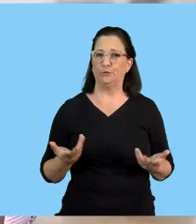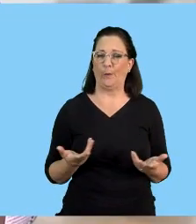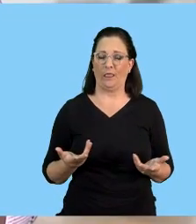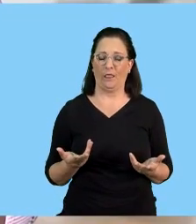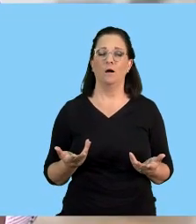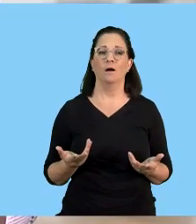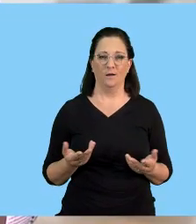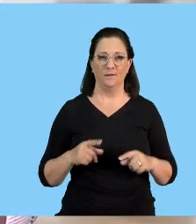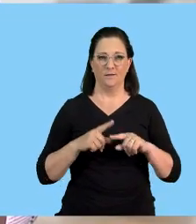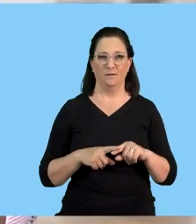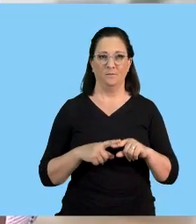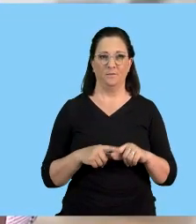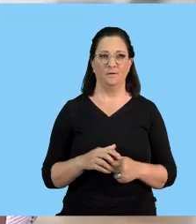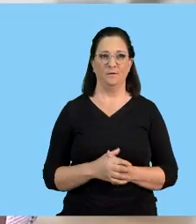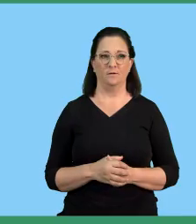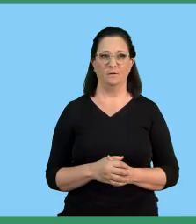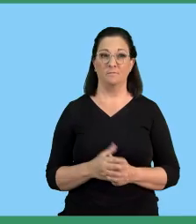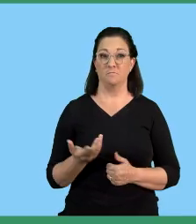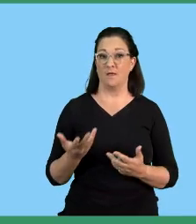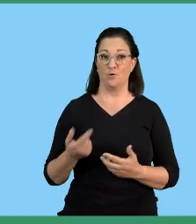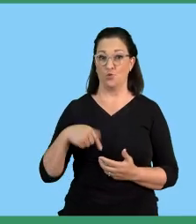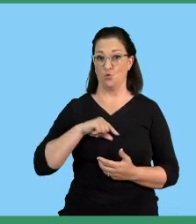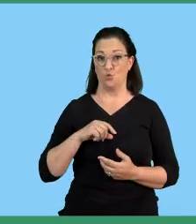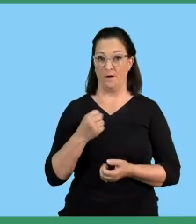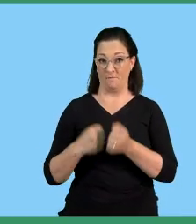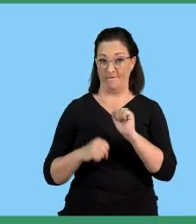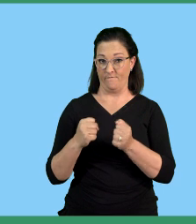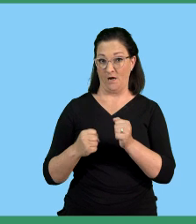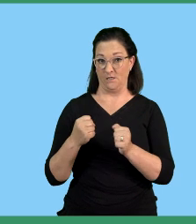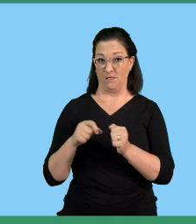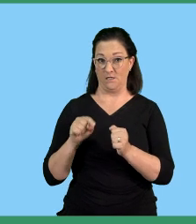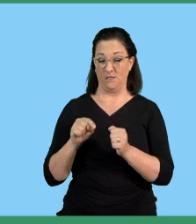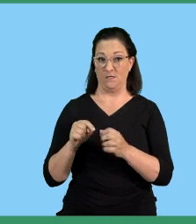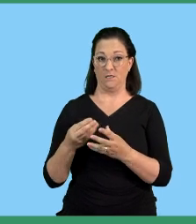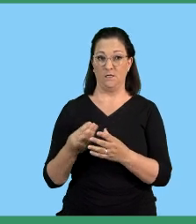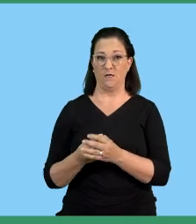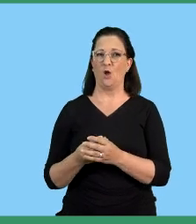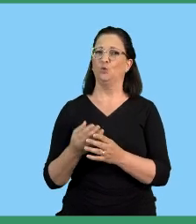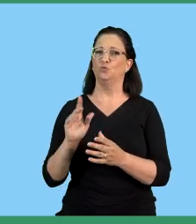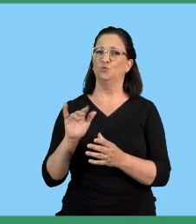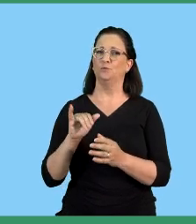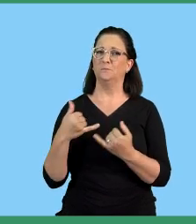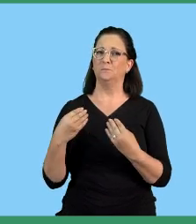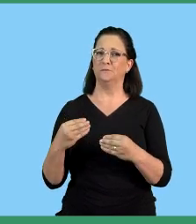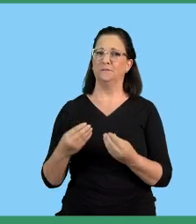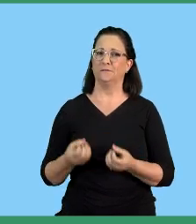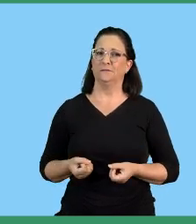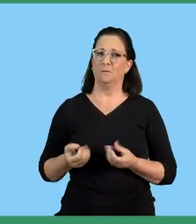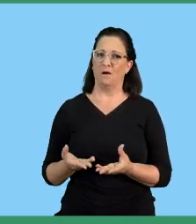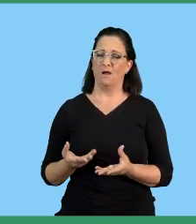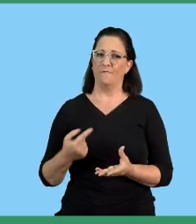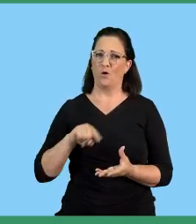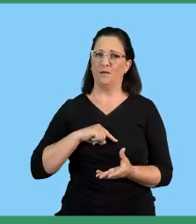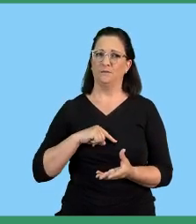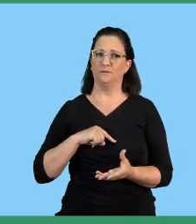So if, for example, we are here, we are the manufacturer, we are taking over the supplier, which business is supplying us? Right, which business